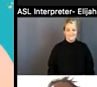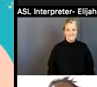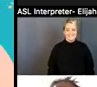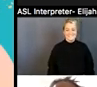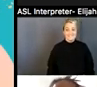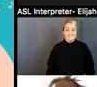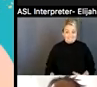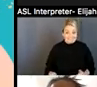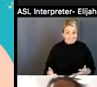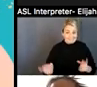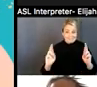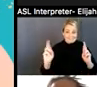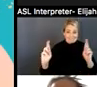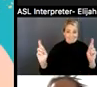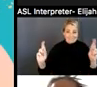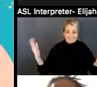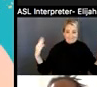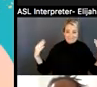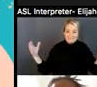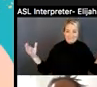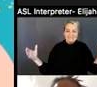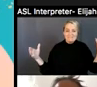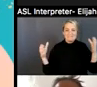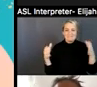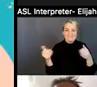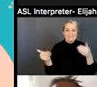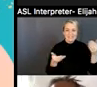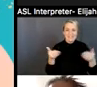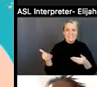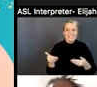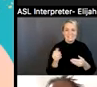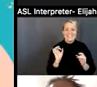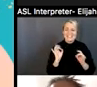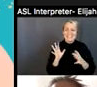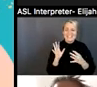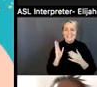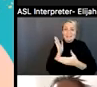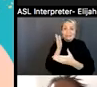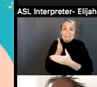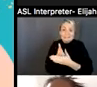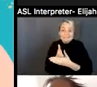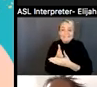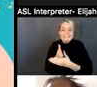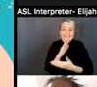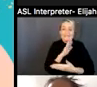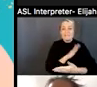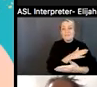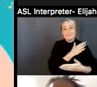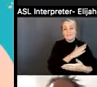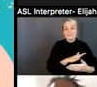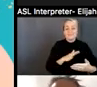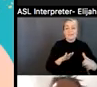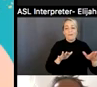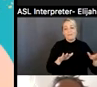inviting everybody back again into the room. I hate to interrupt this very gentle music.